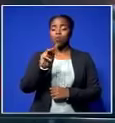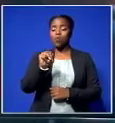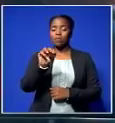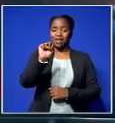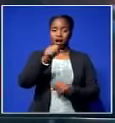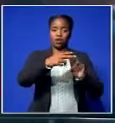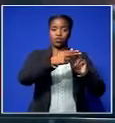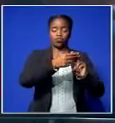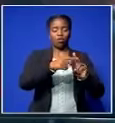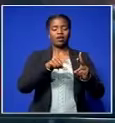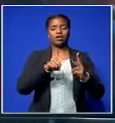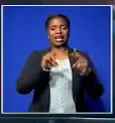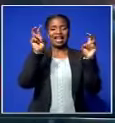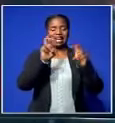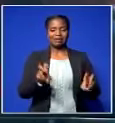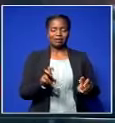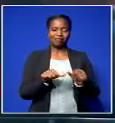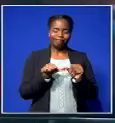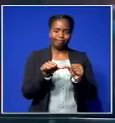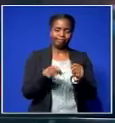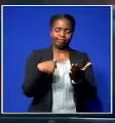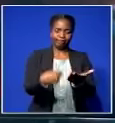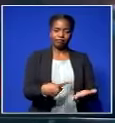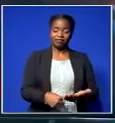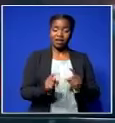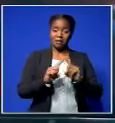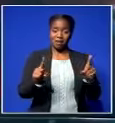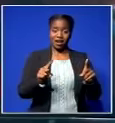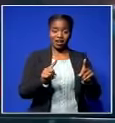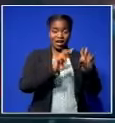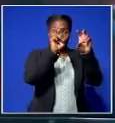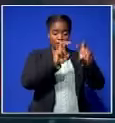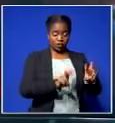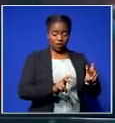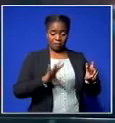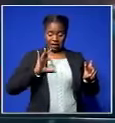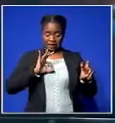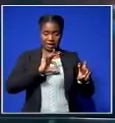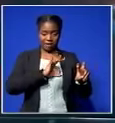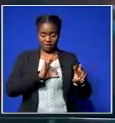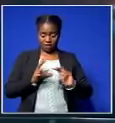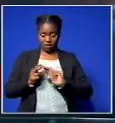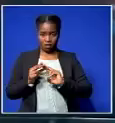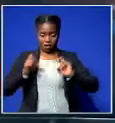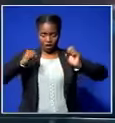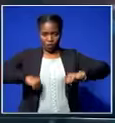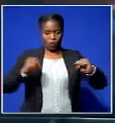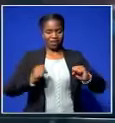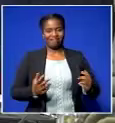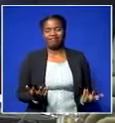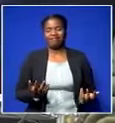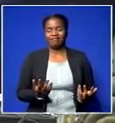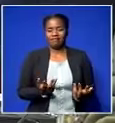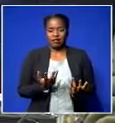talks with Eskom continues. There's still no deal. Trade union NUMSA says a top-heavy leadership is costing the power